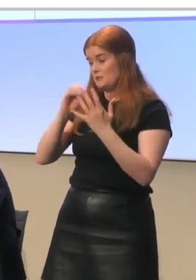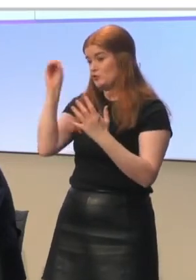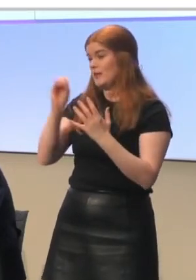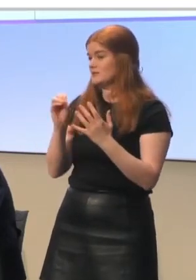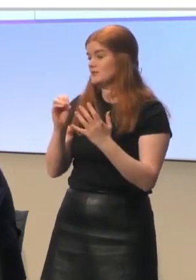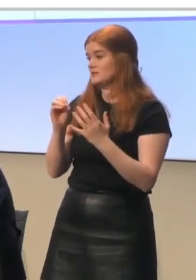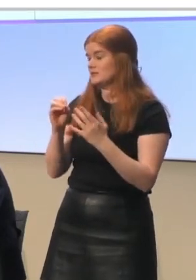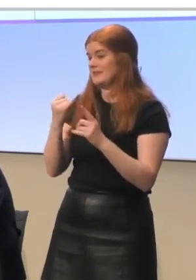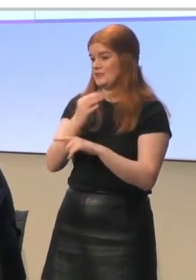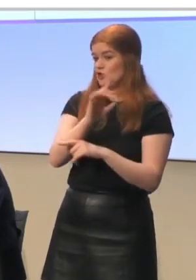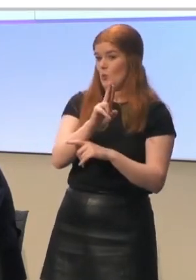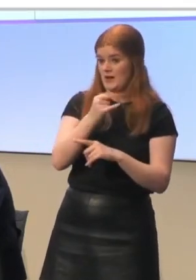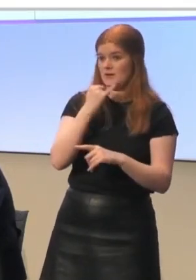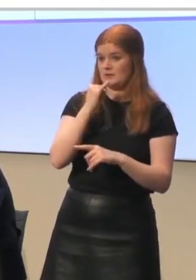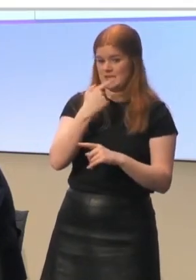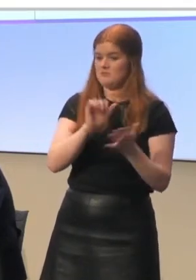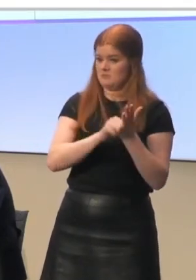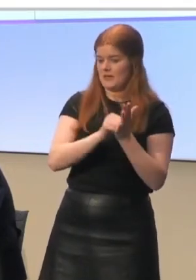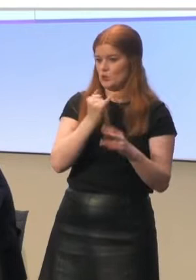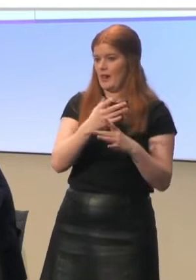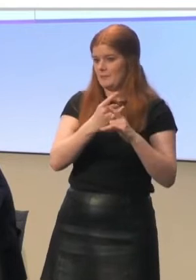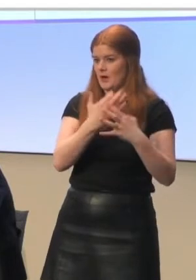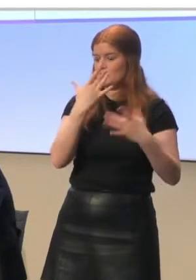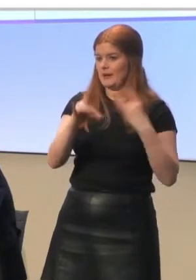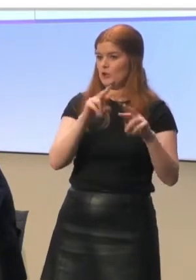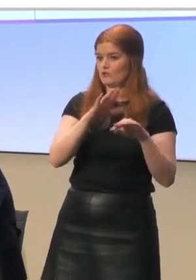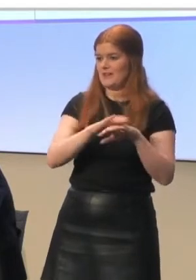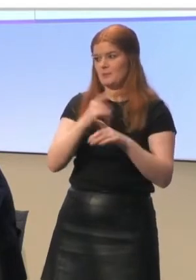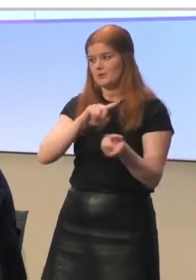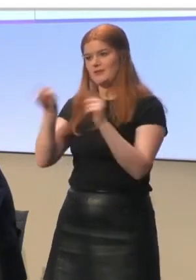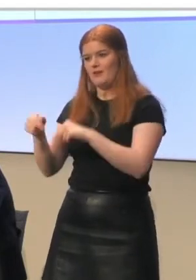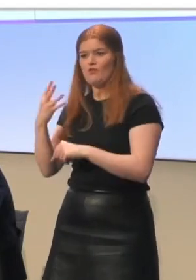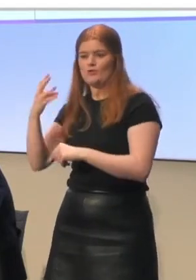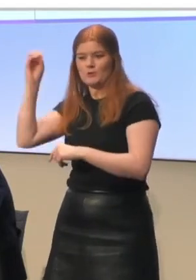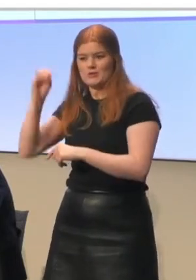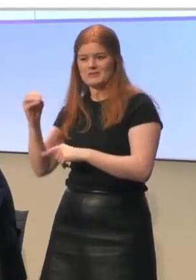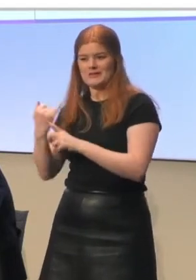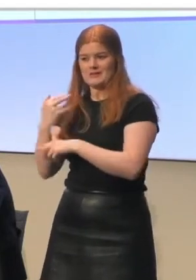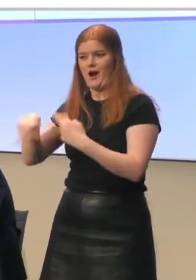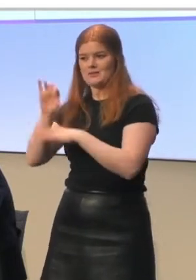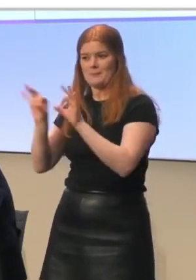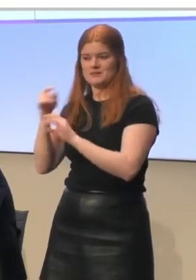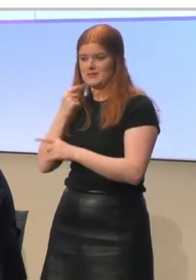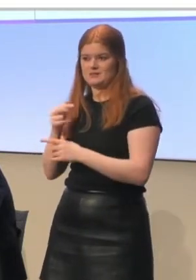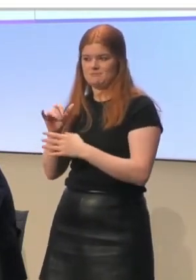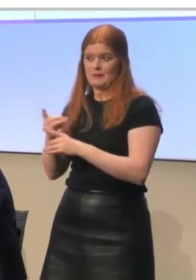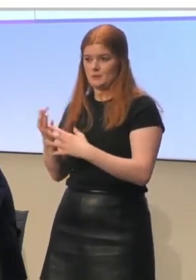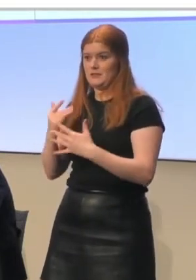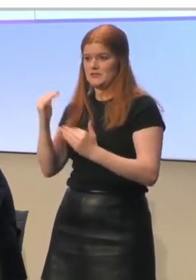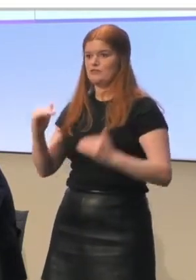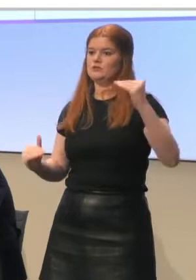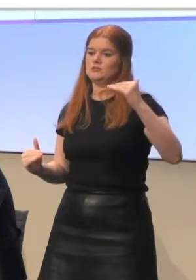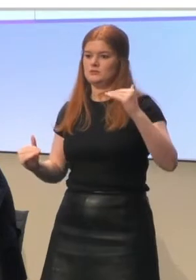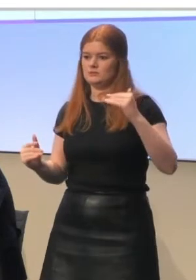70% in the GUI sample said it helped a lot, compared to only 44% in our sample. So there's a big difference there,